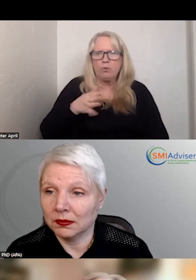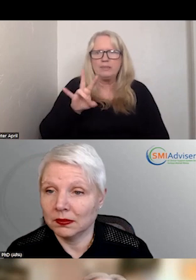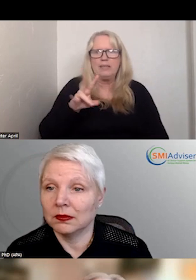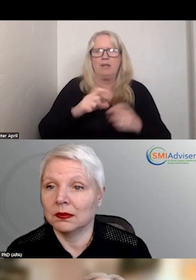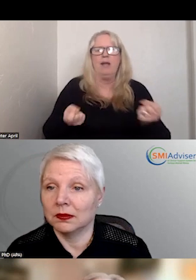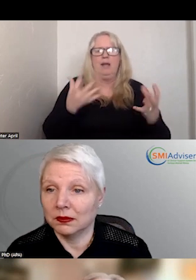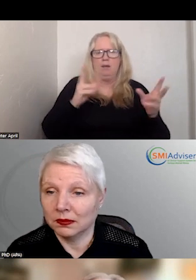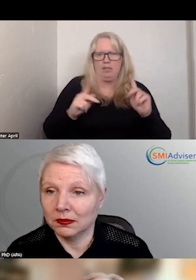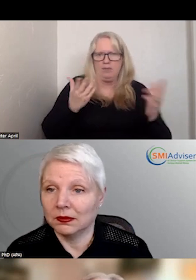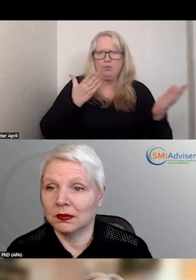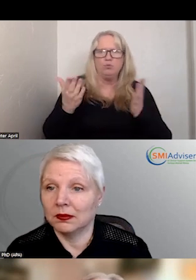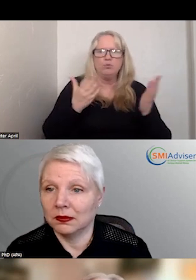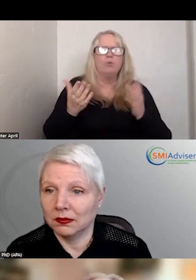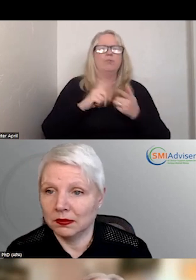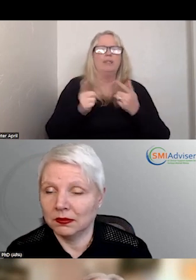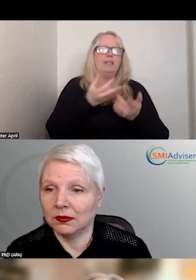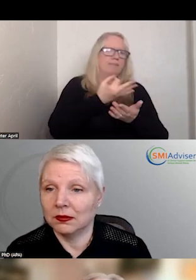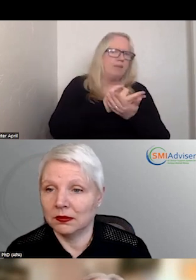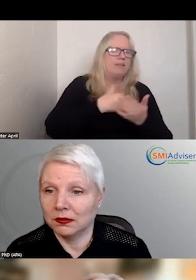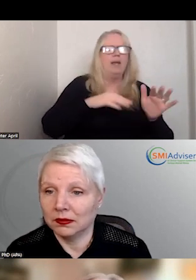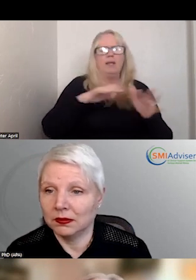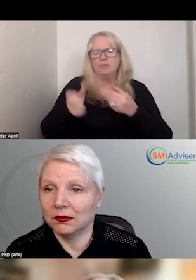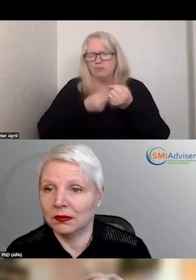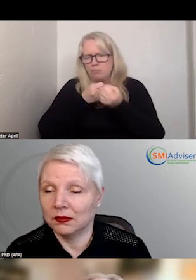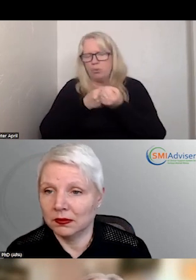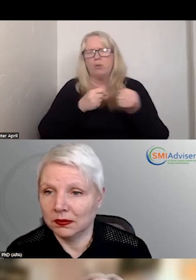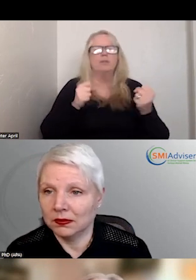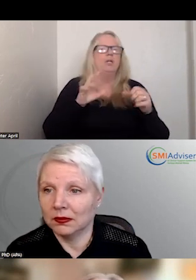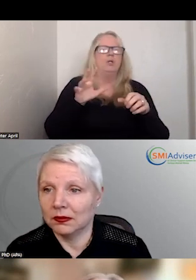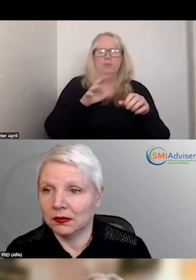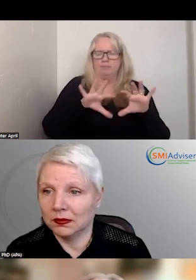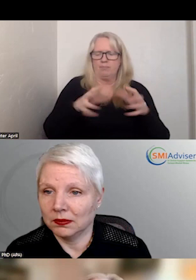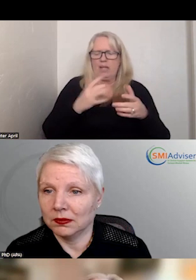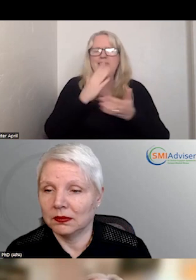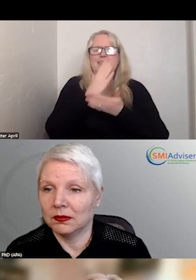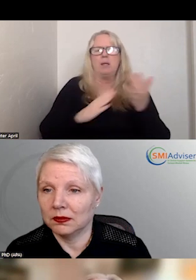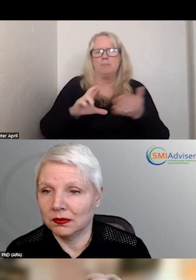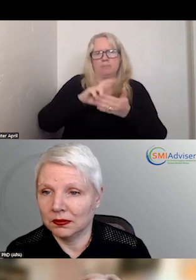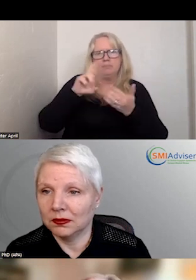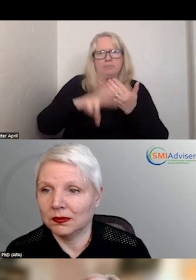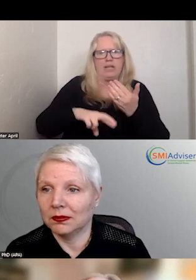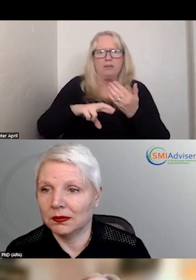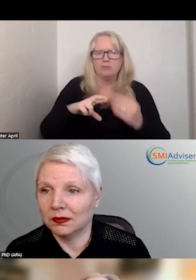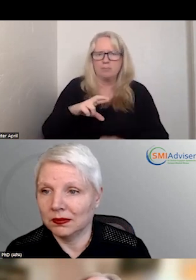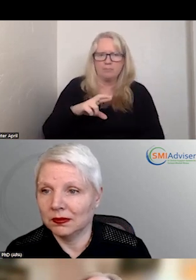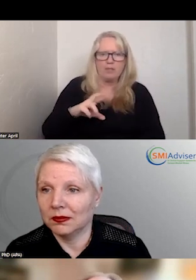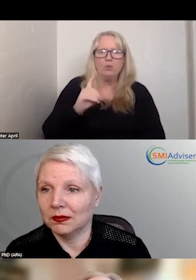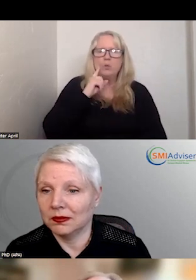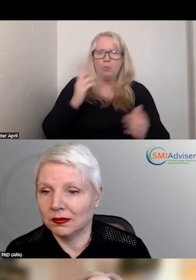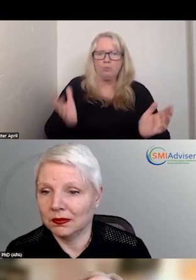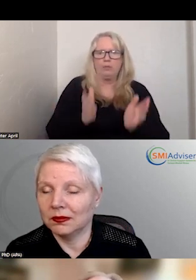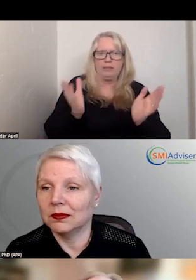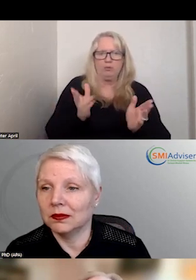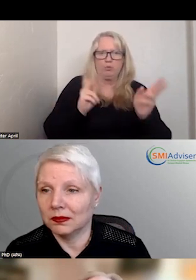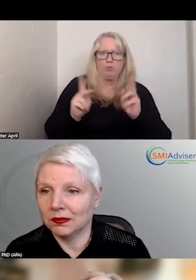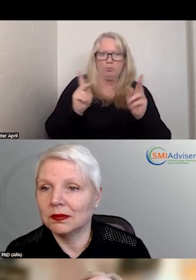serving, financing, workforce issues for them, and a little bit of some outcomes if the states are getting them. So we encourage people to look at